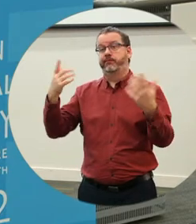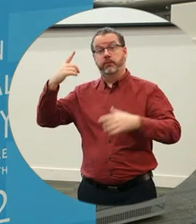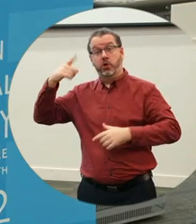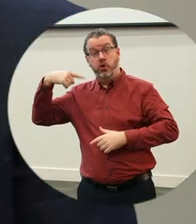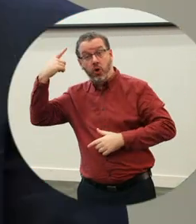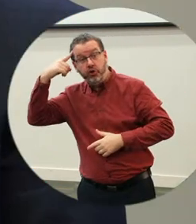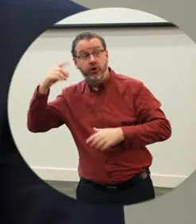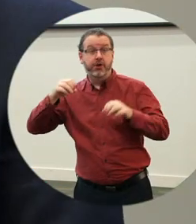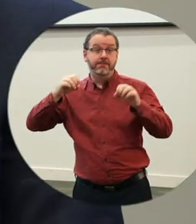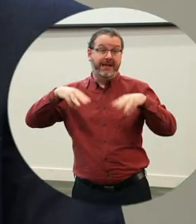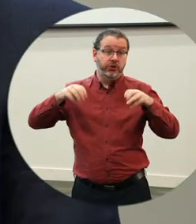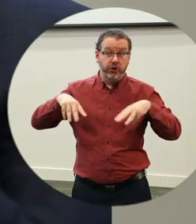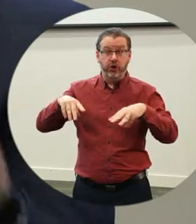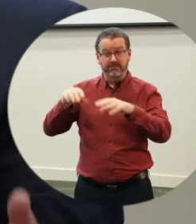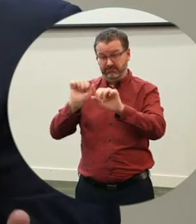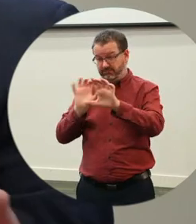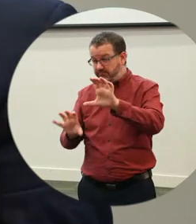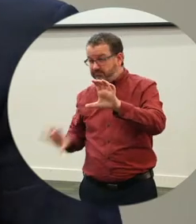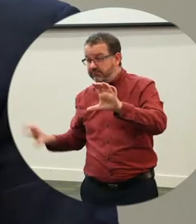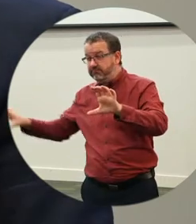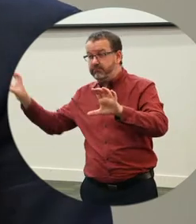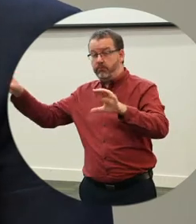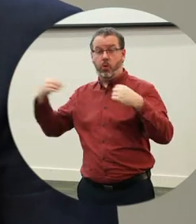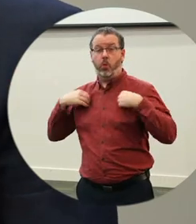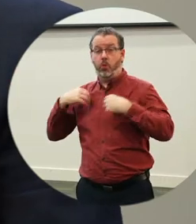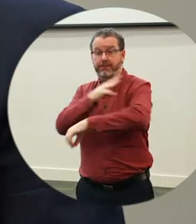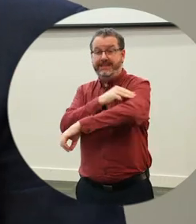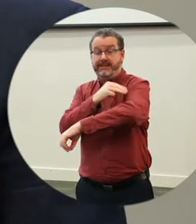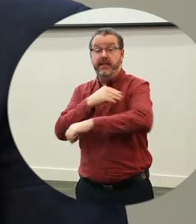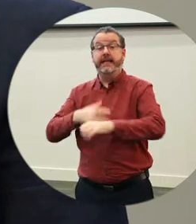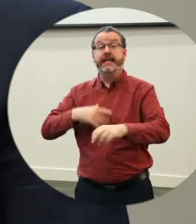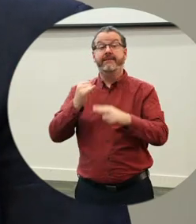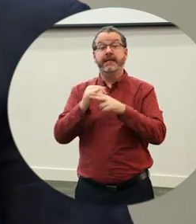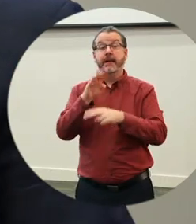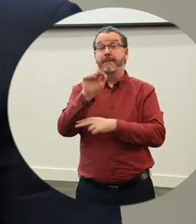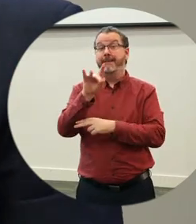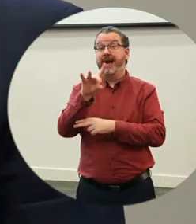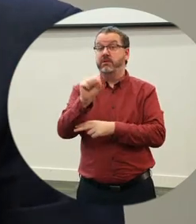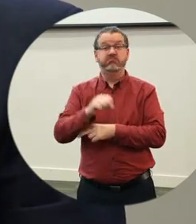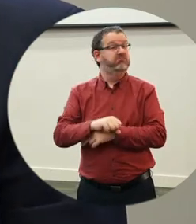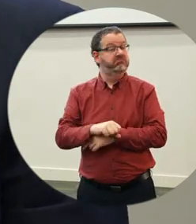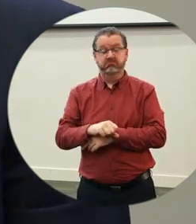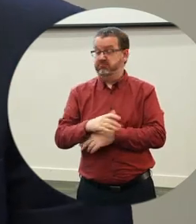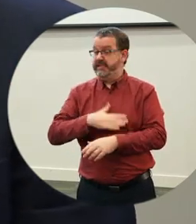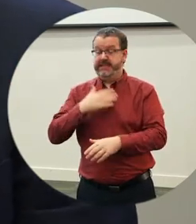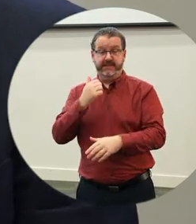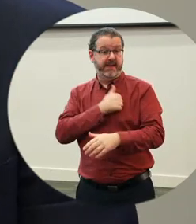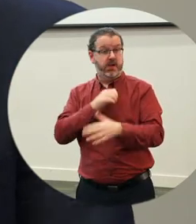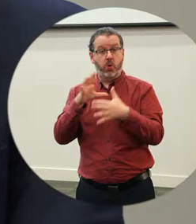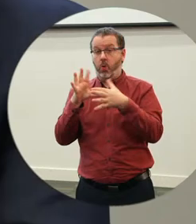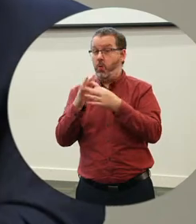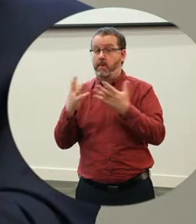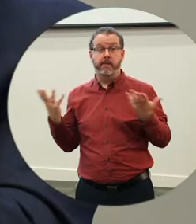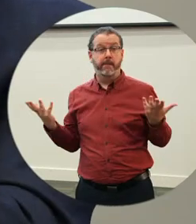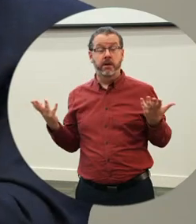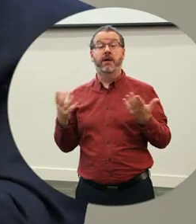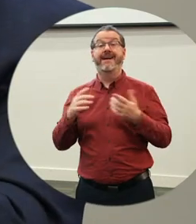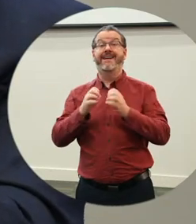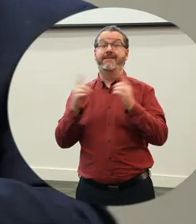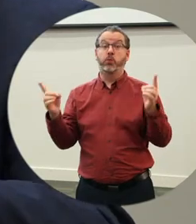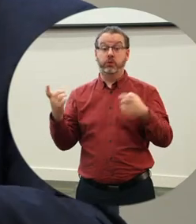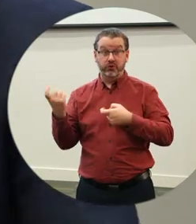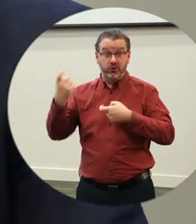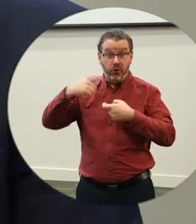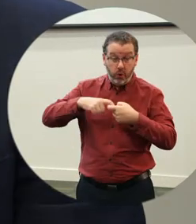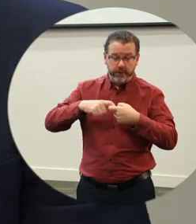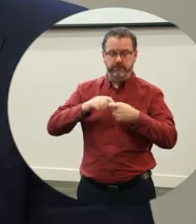London. They didn't live in barracks, they lived at home. They didn't have a split-level entry system. Everybody started at the